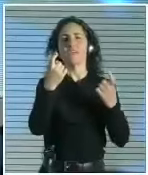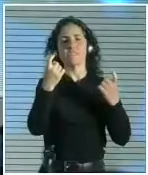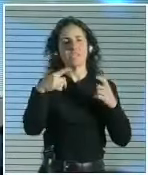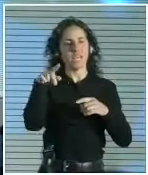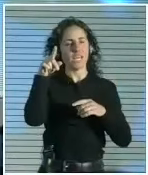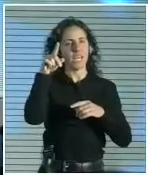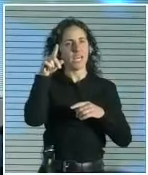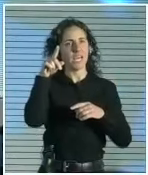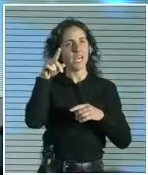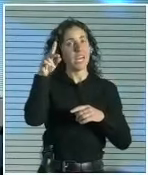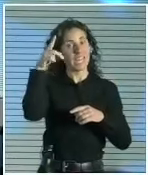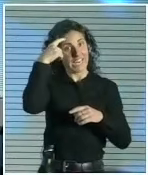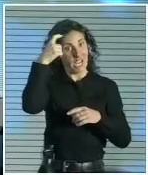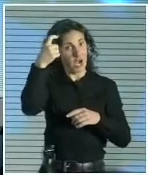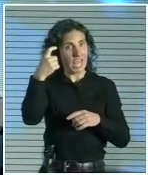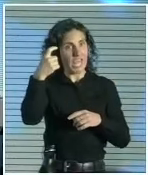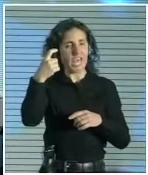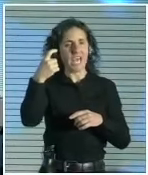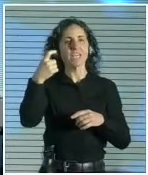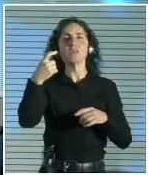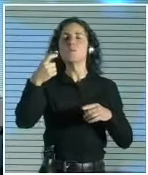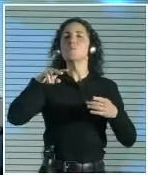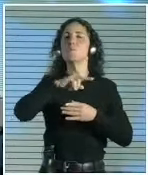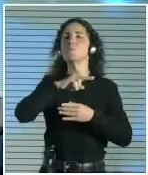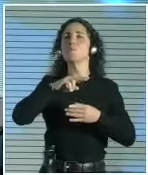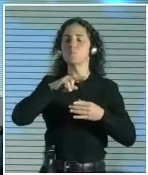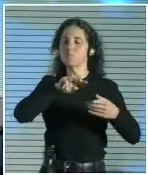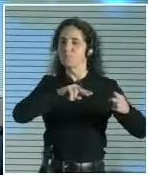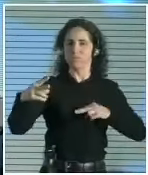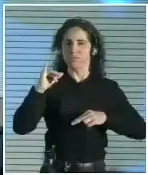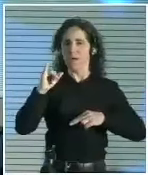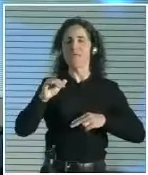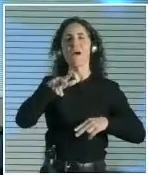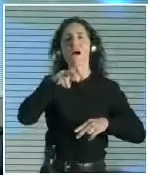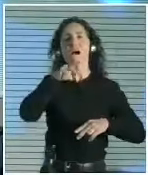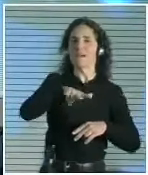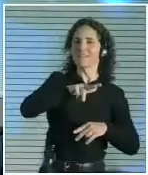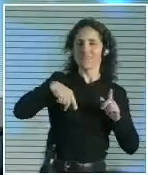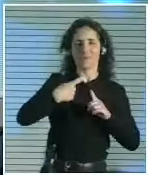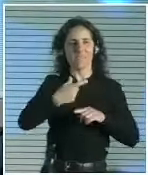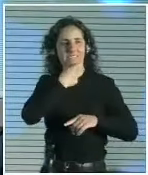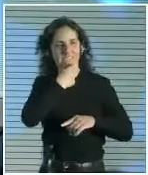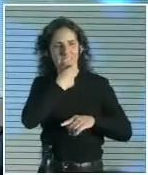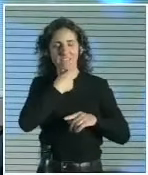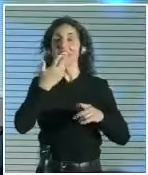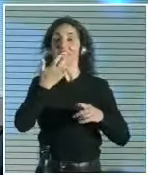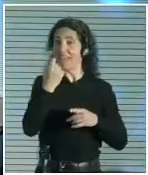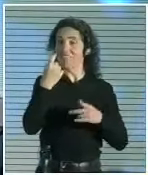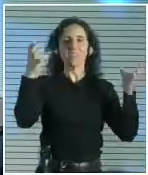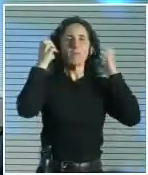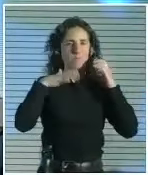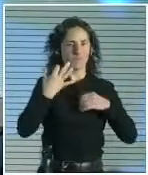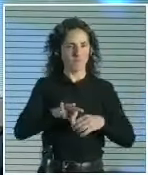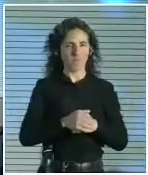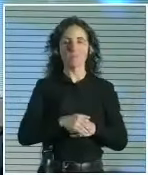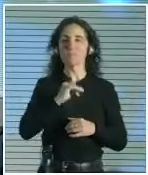some conversation in Spanish and English. So I'll start with Jorge. My first question is for you, Jorge. Jorge Laguna, he's the head